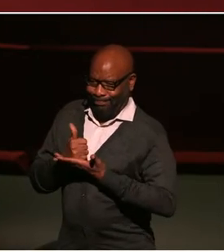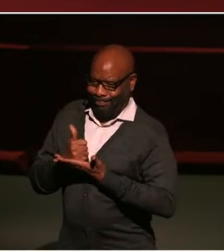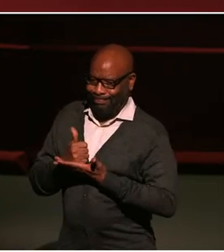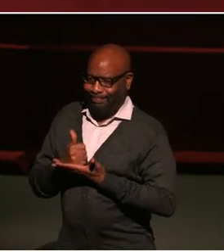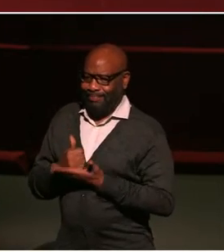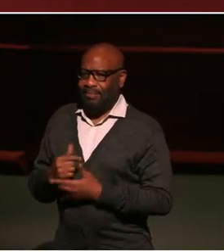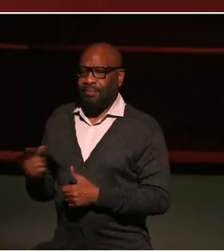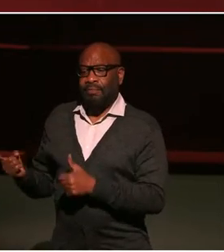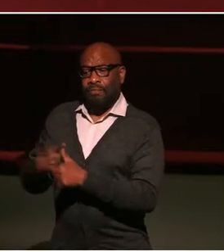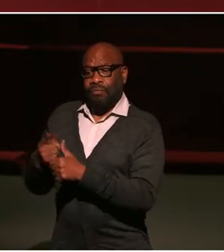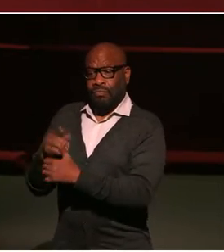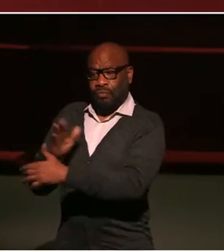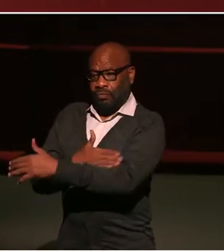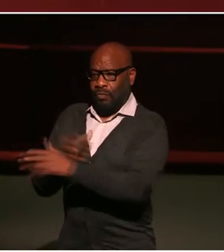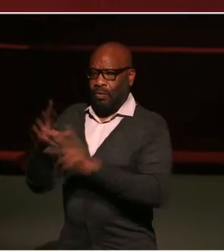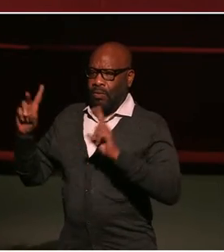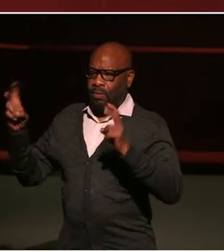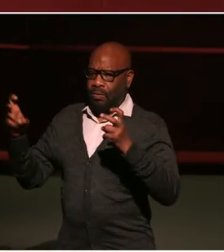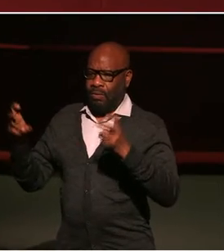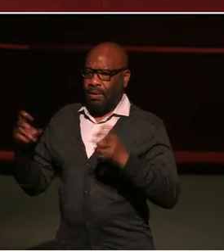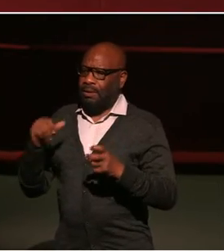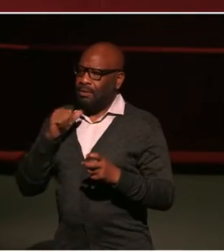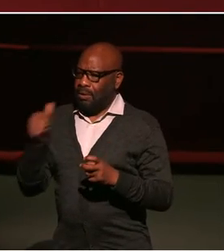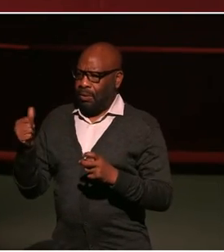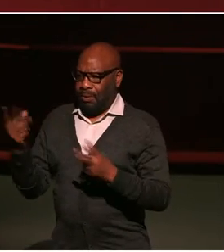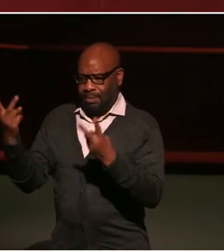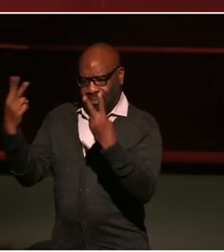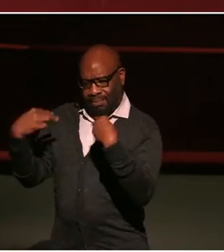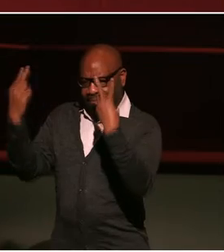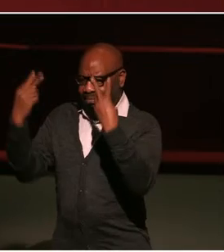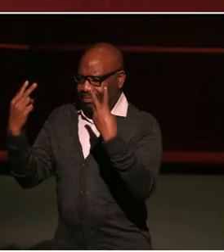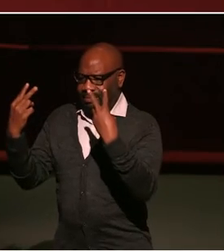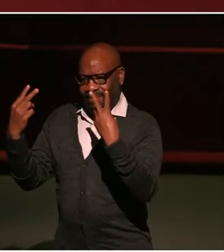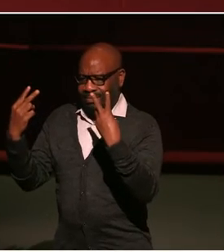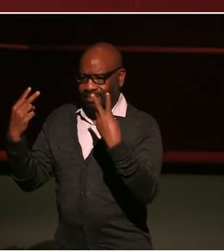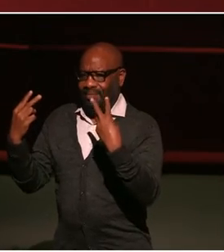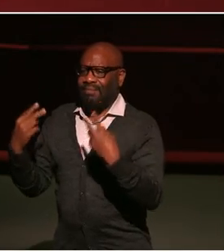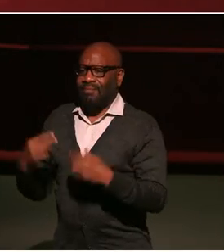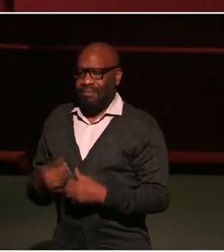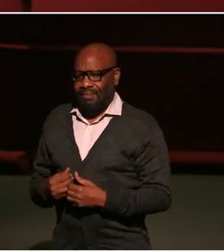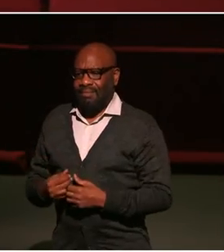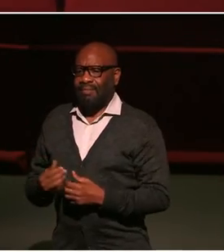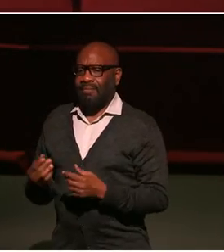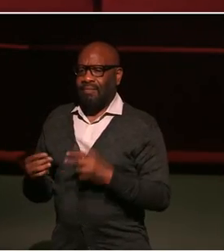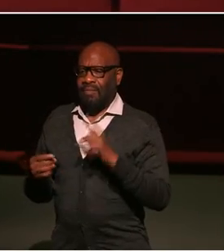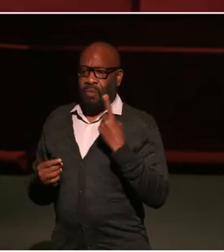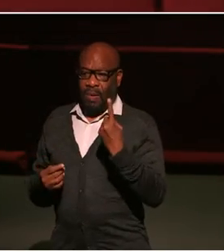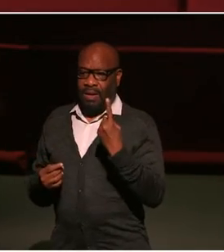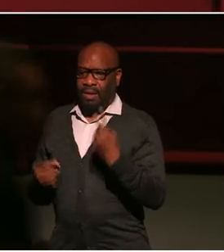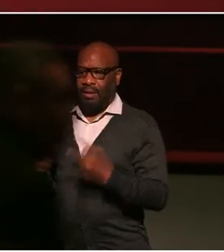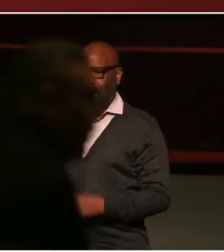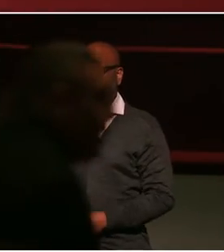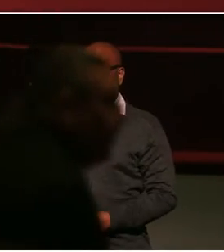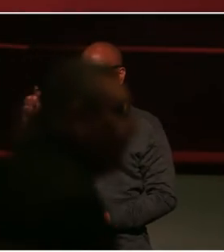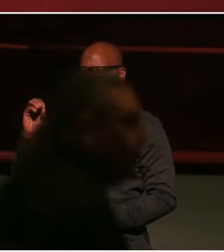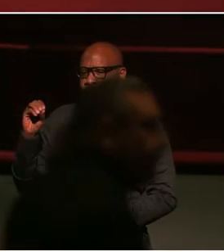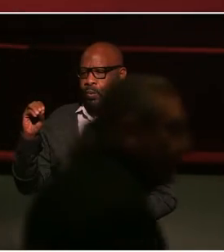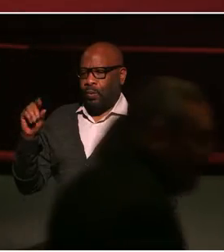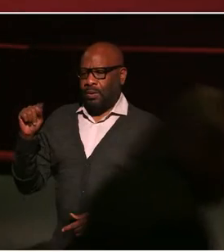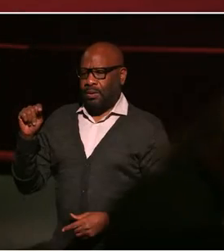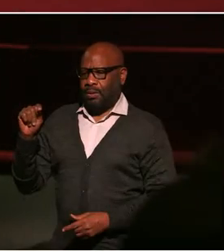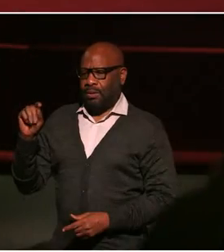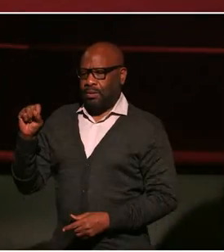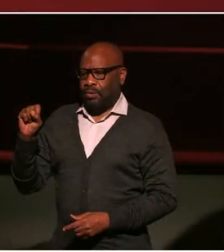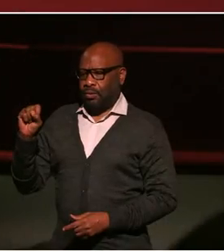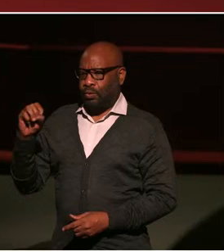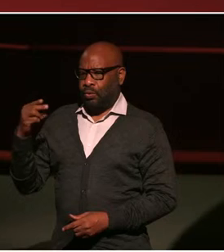Out, and the second song is Us Halit Ti Tul Shutsid, which is a call and response. So when you hear me say Us